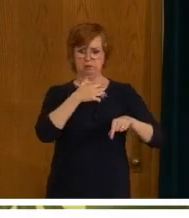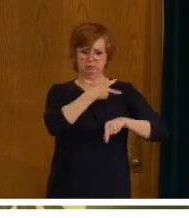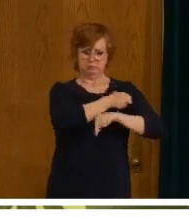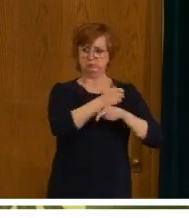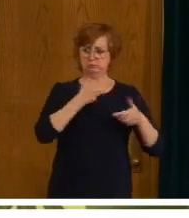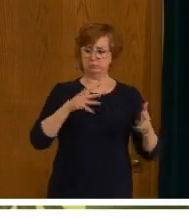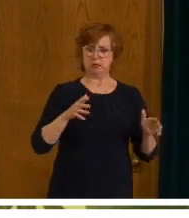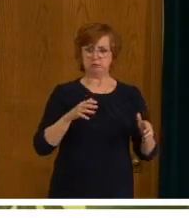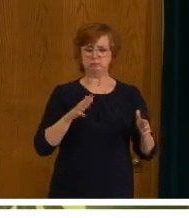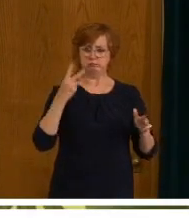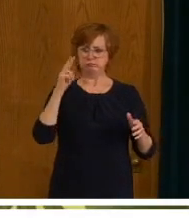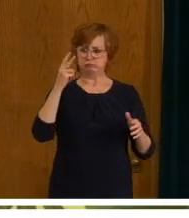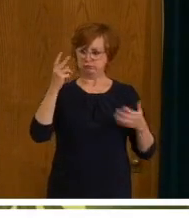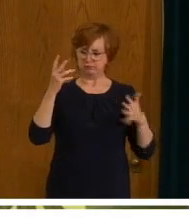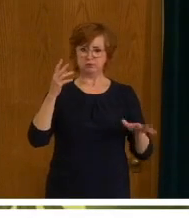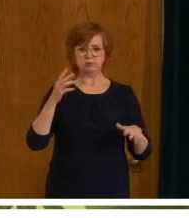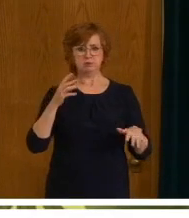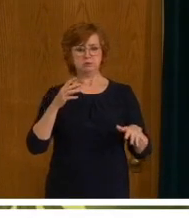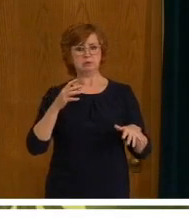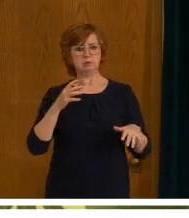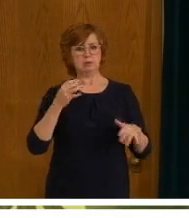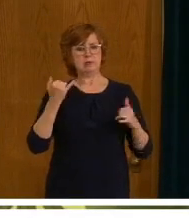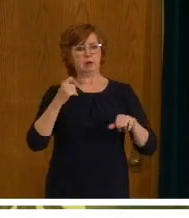we get out and